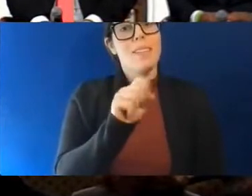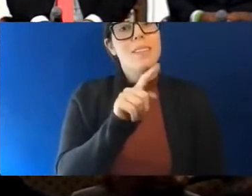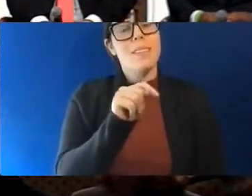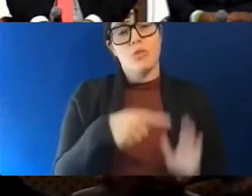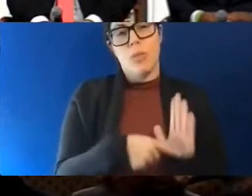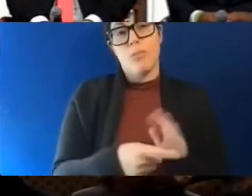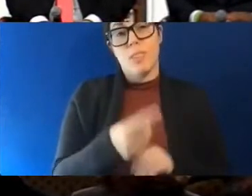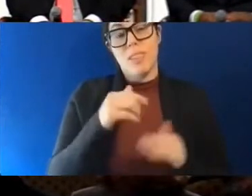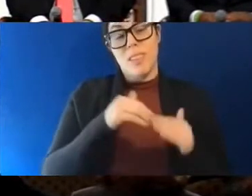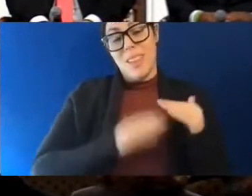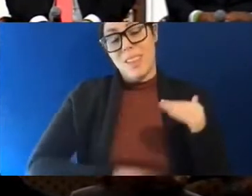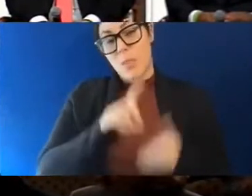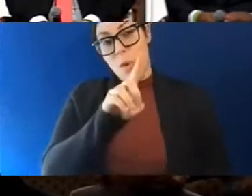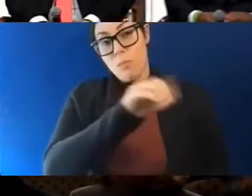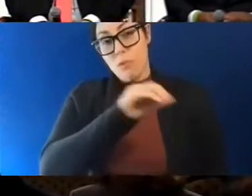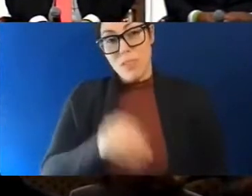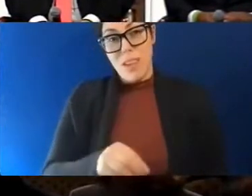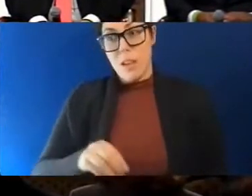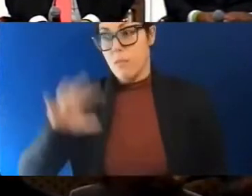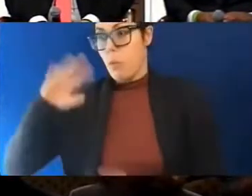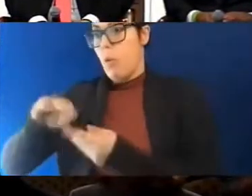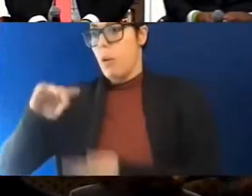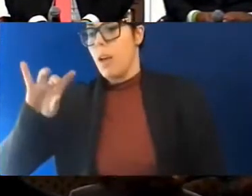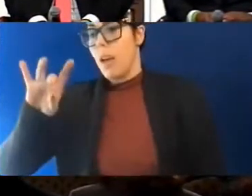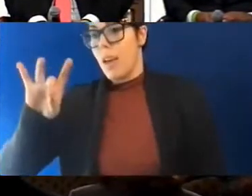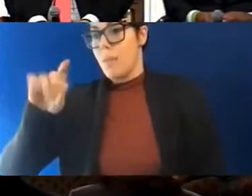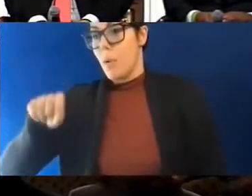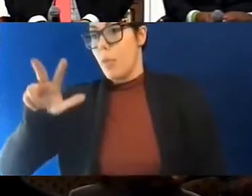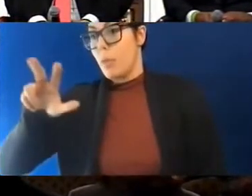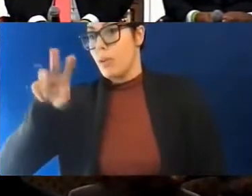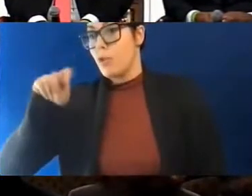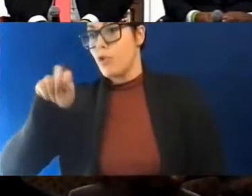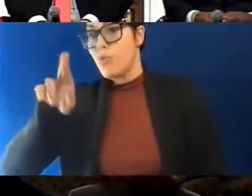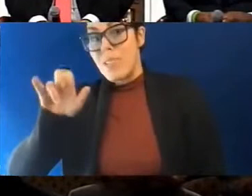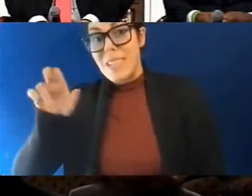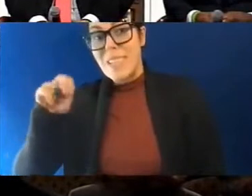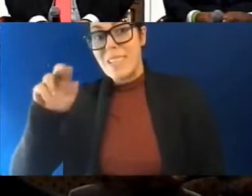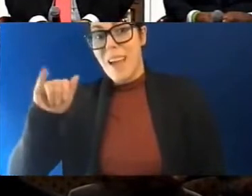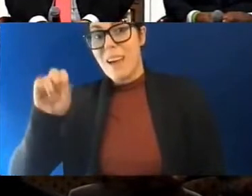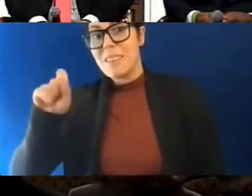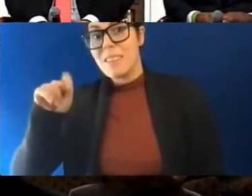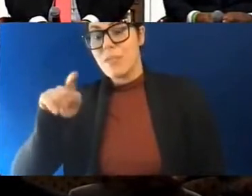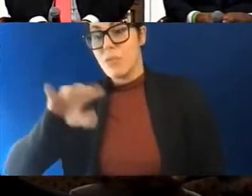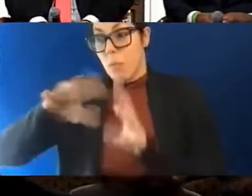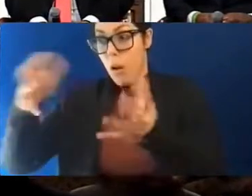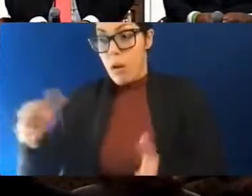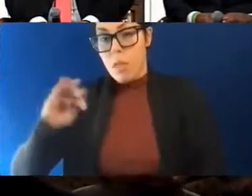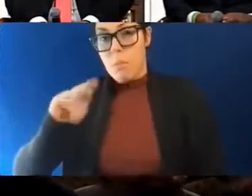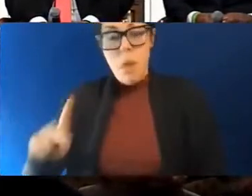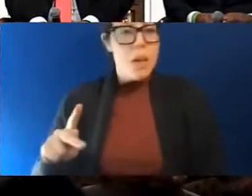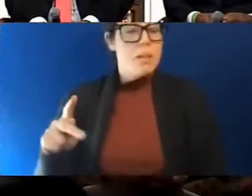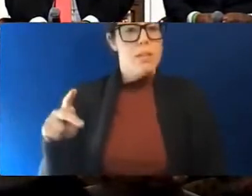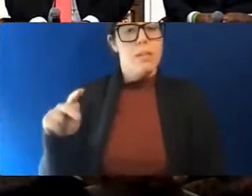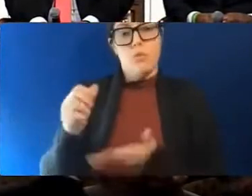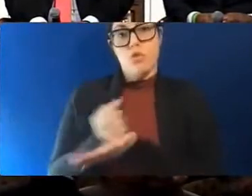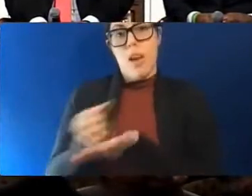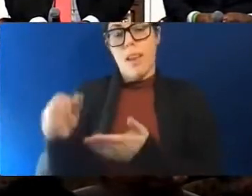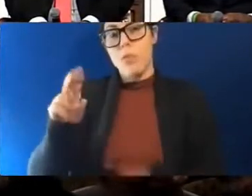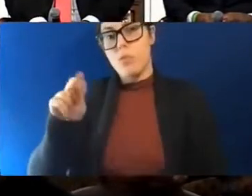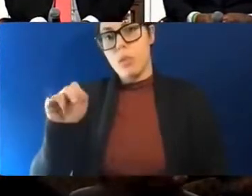1% of the 8.3 trillion combined assets of banks and credit unions. And state HFAs